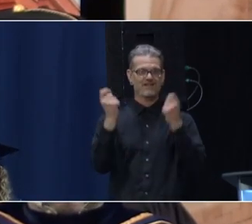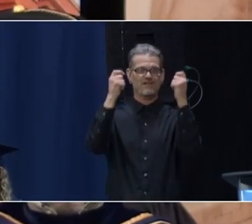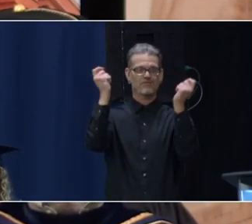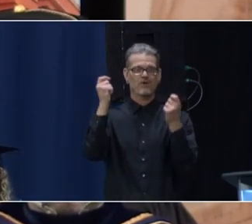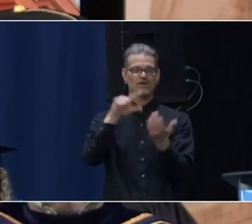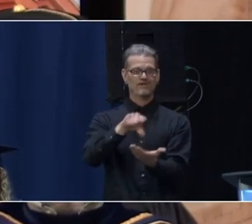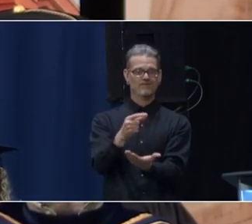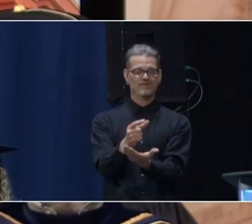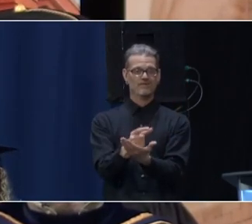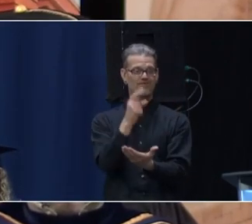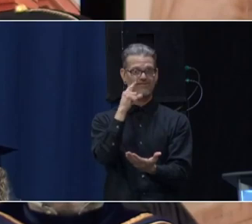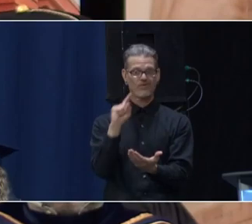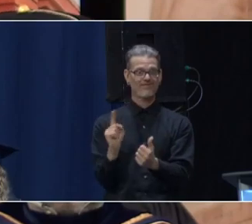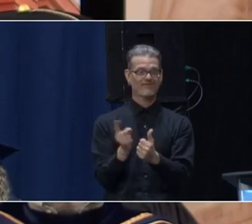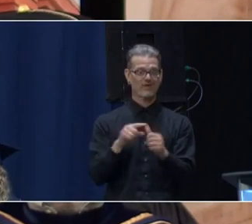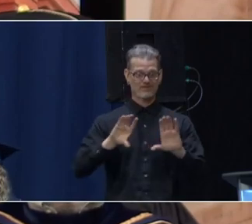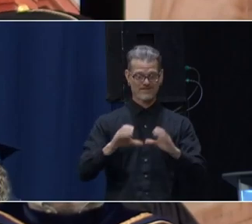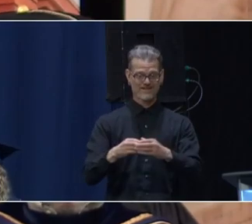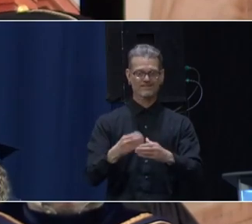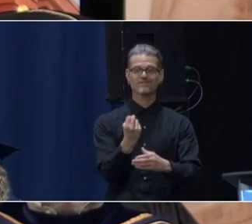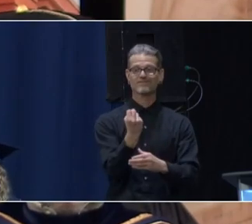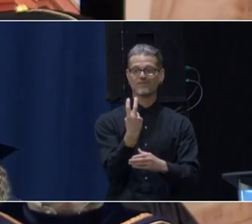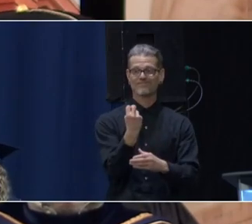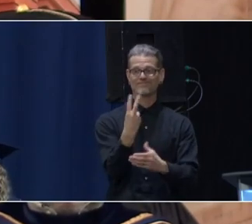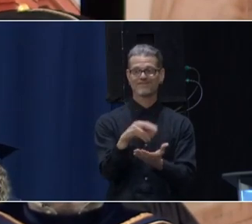first 12 graduates. Since then,